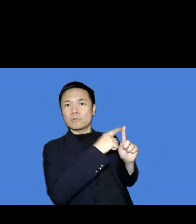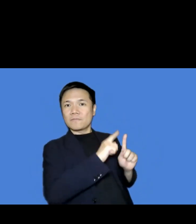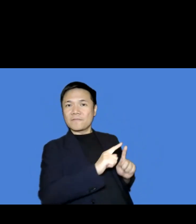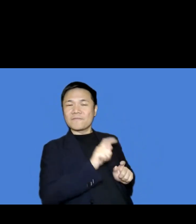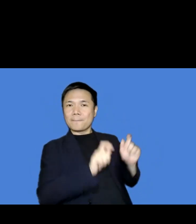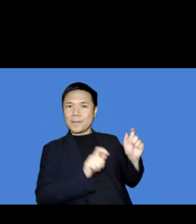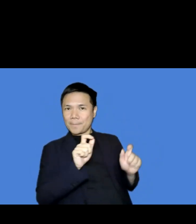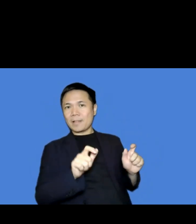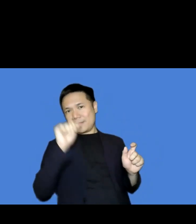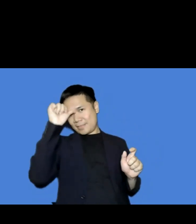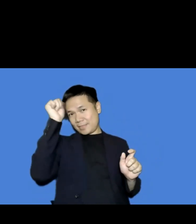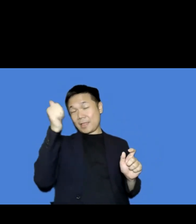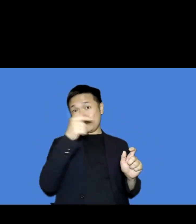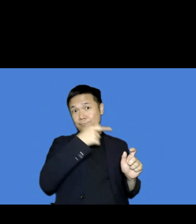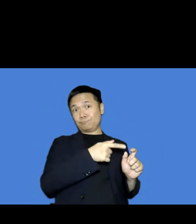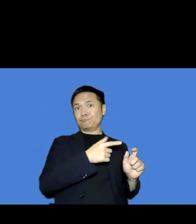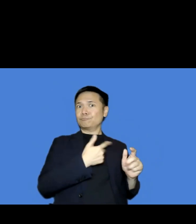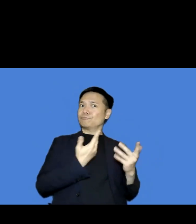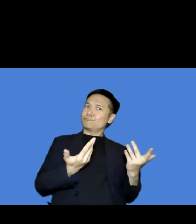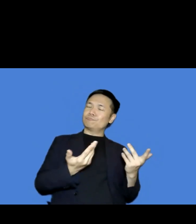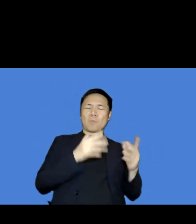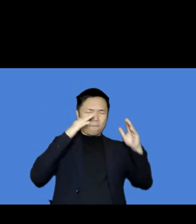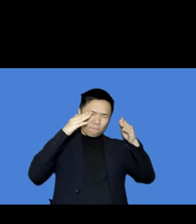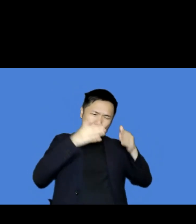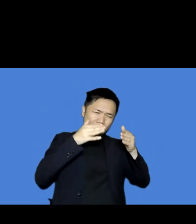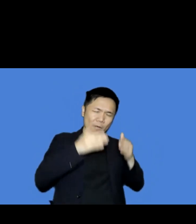They are working on various issues, which is